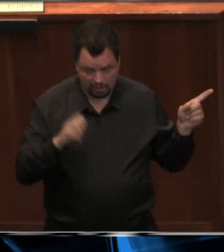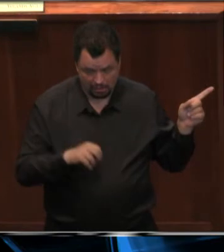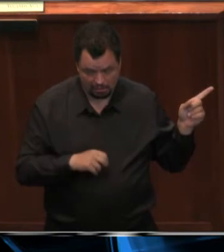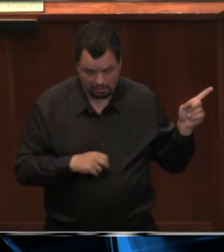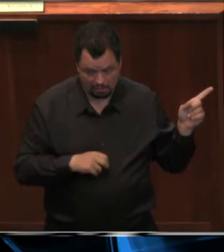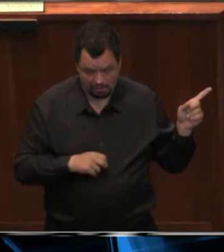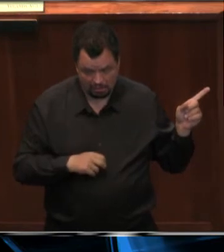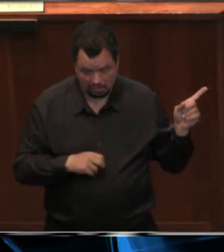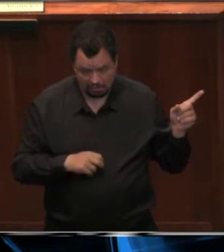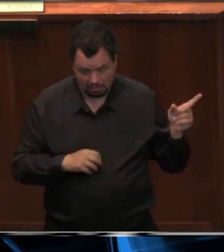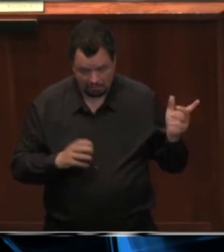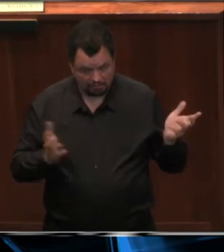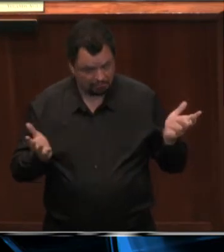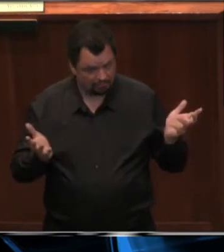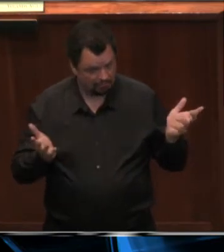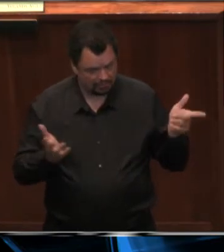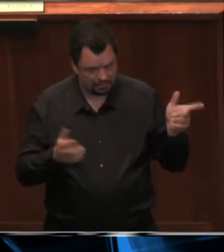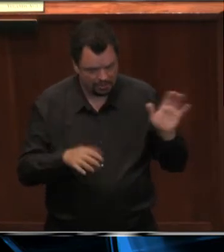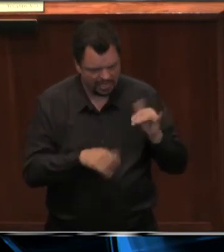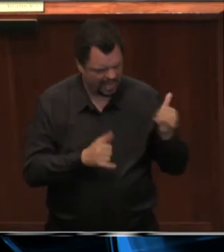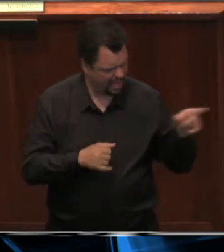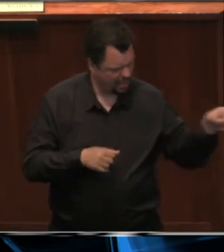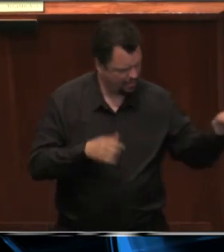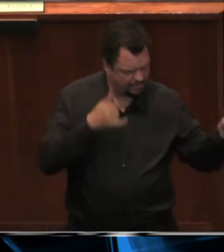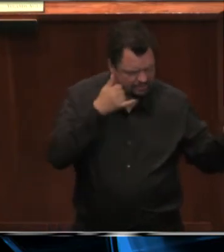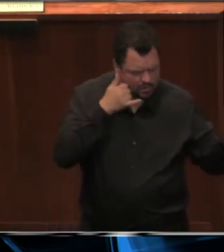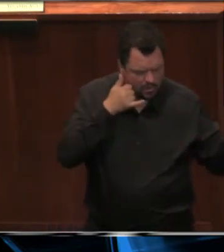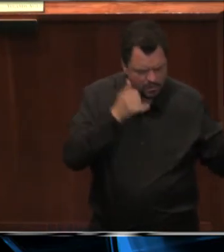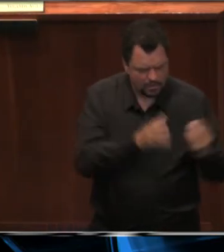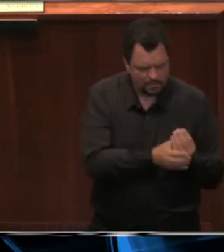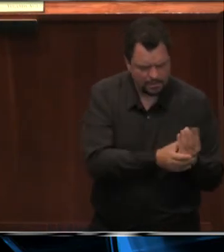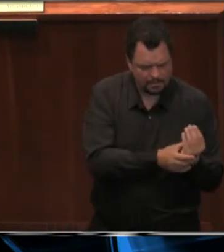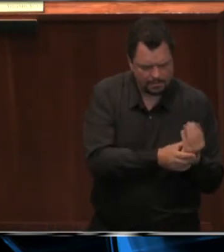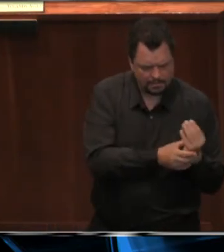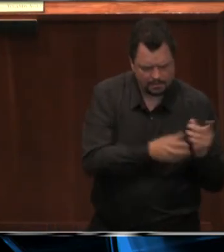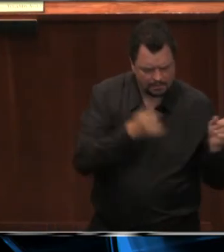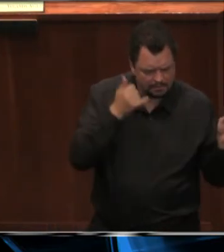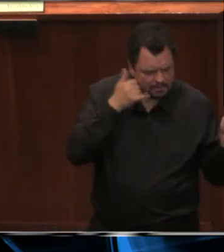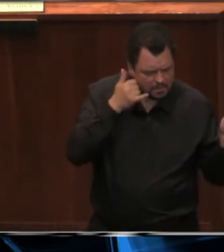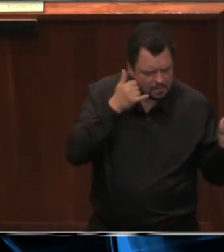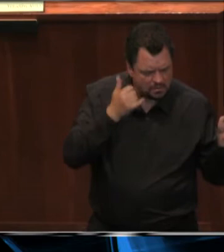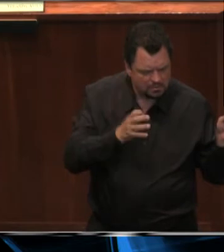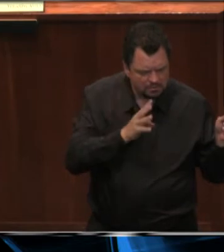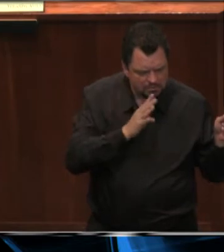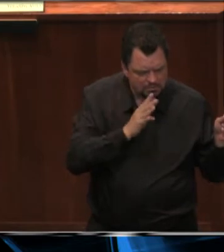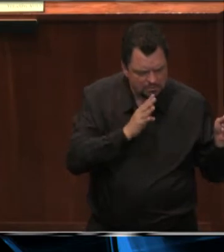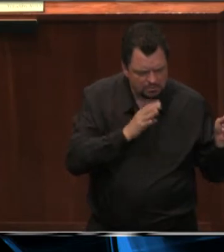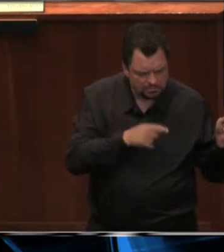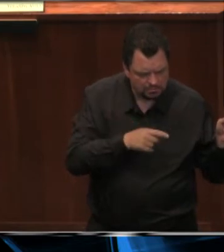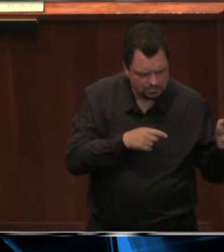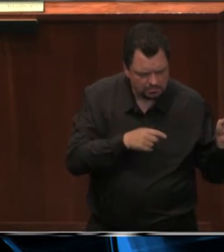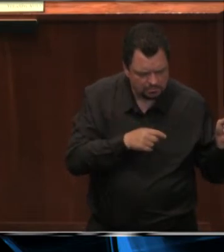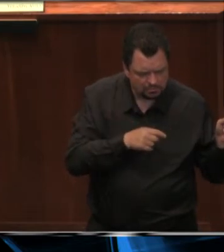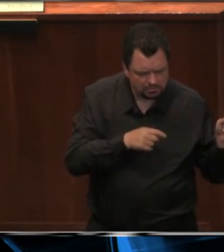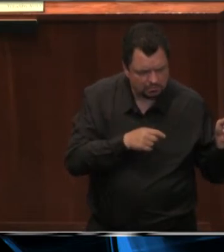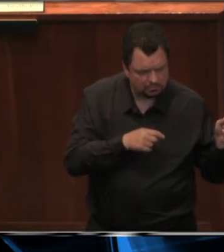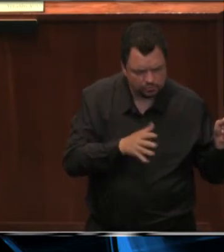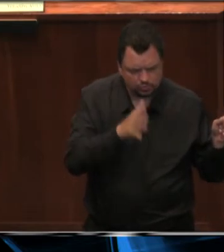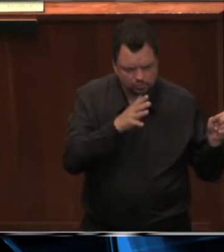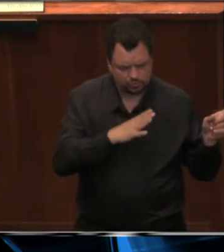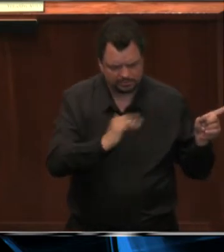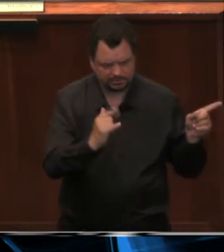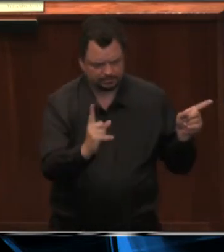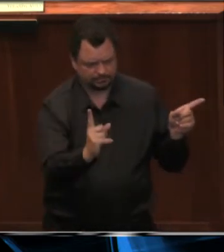No? Okay. Is Michelle And next? Dr. Turbish, public information officer, Michelle, is going